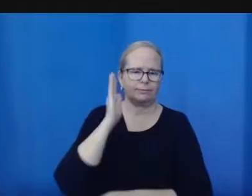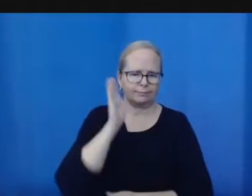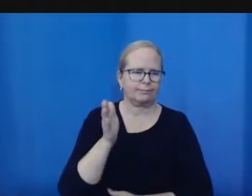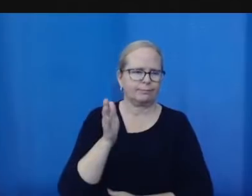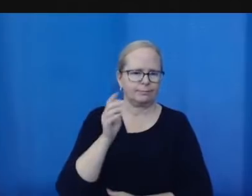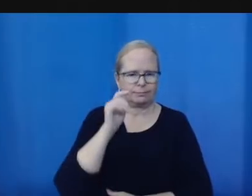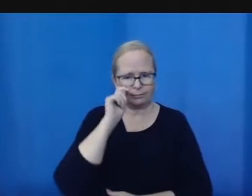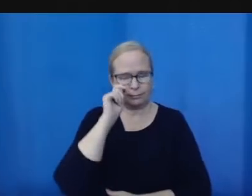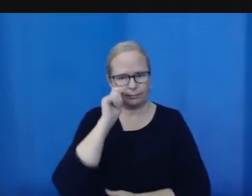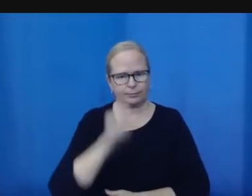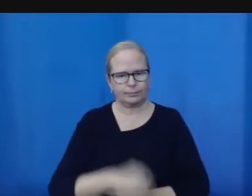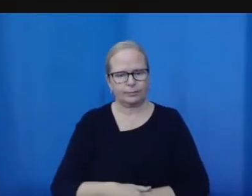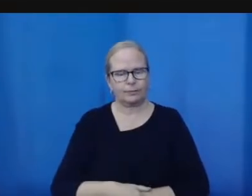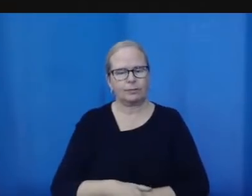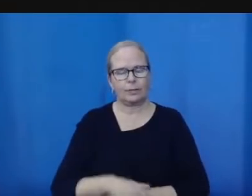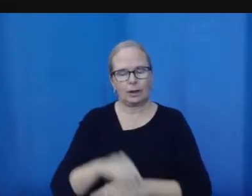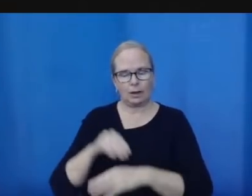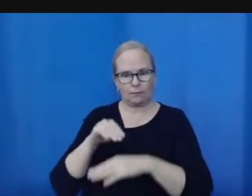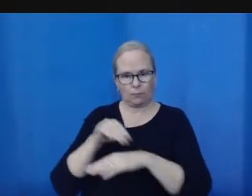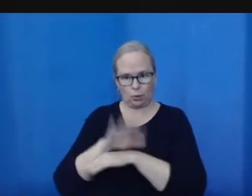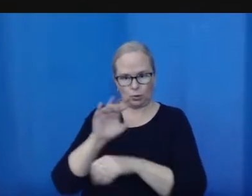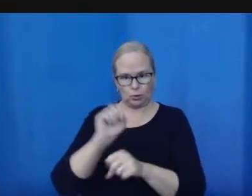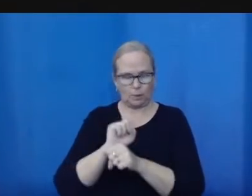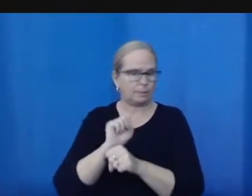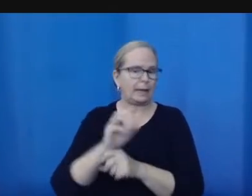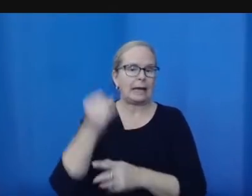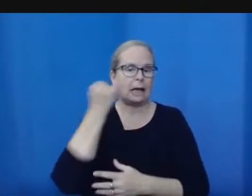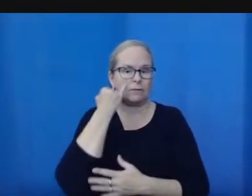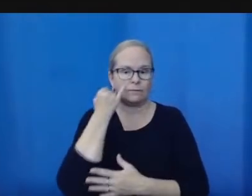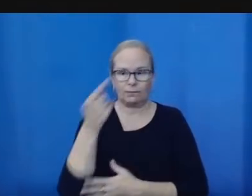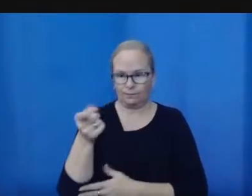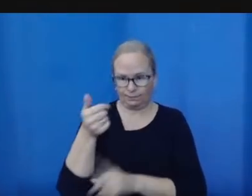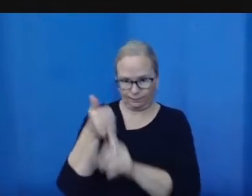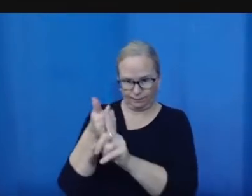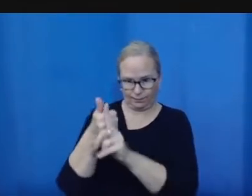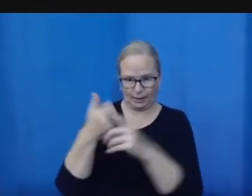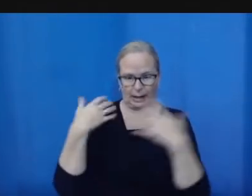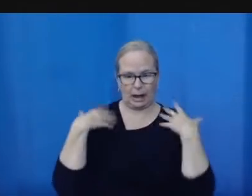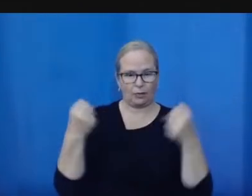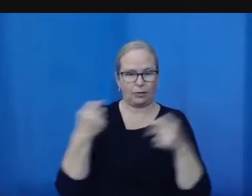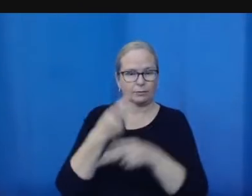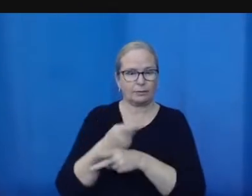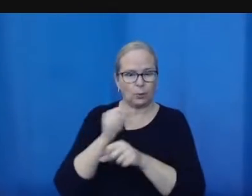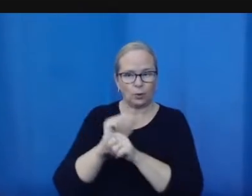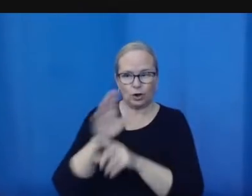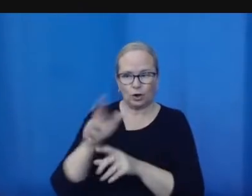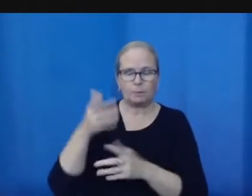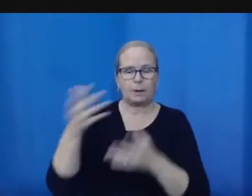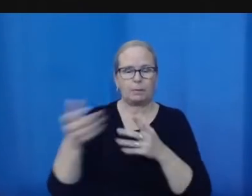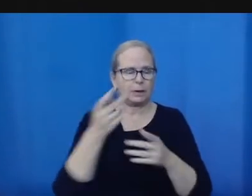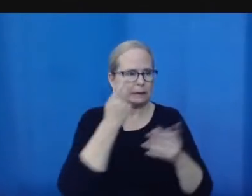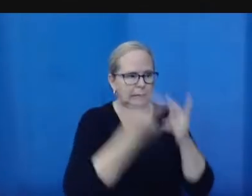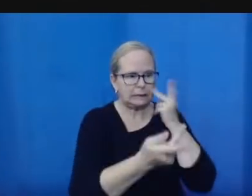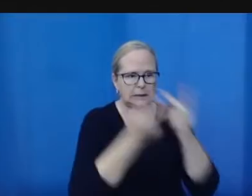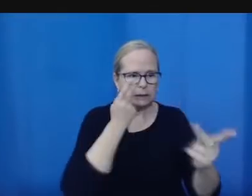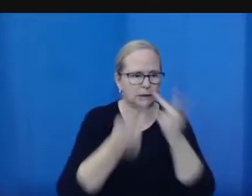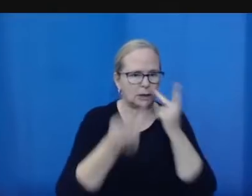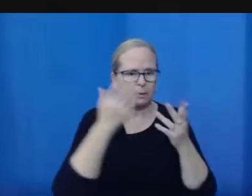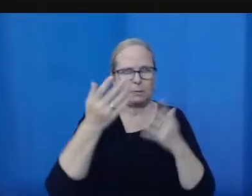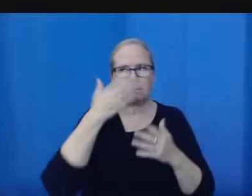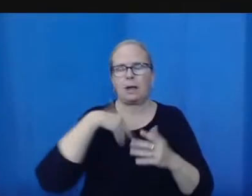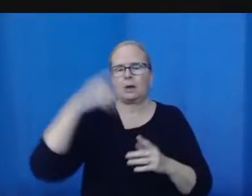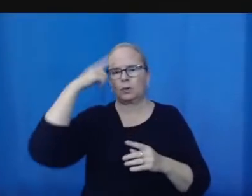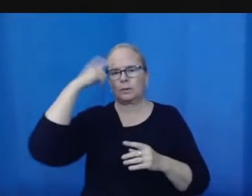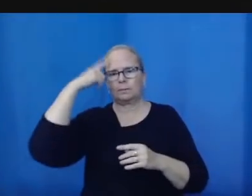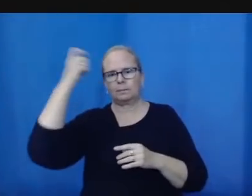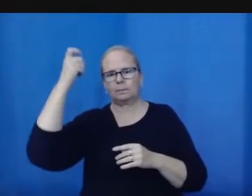you're starting to get nightmares, and you're starting to get, memories and flashbacks and things are happening, in your day.